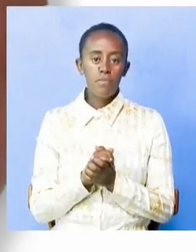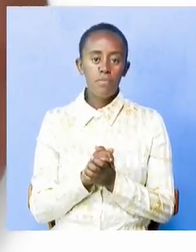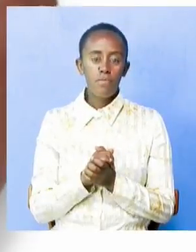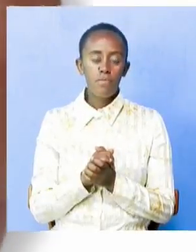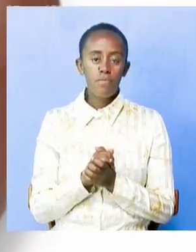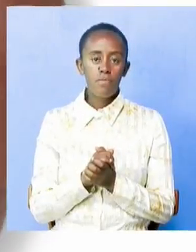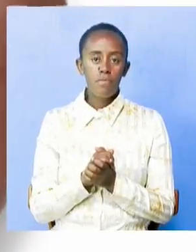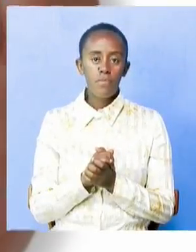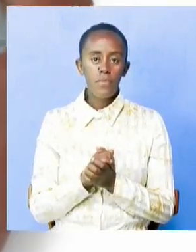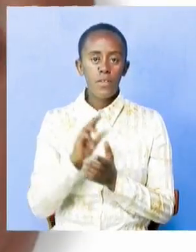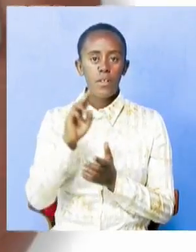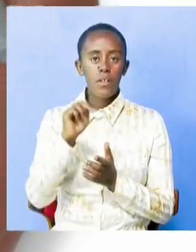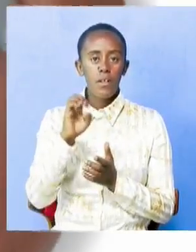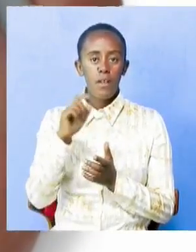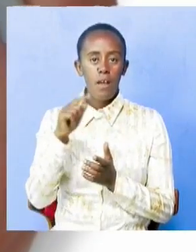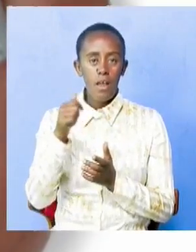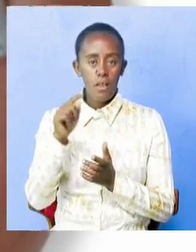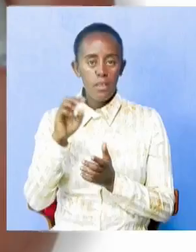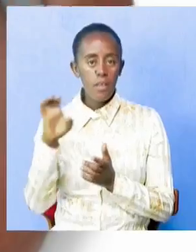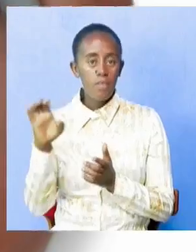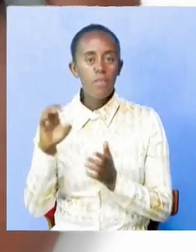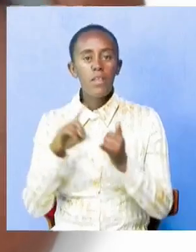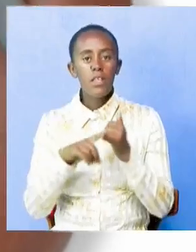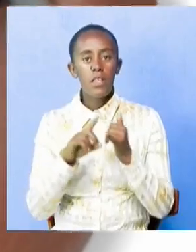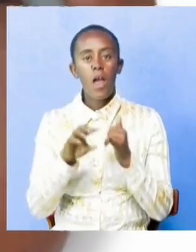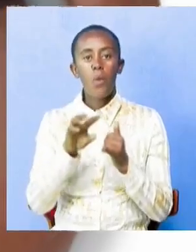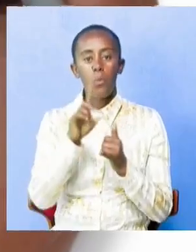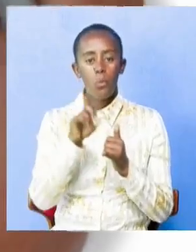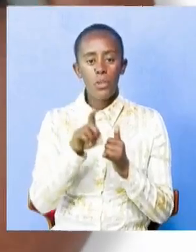Negative tag question.